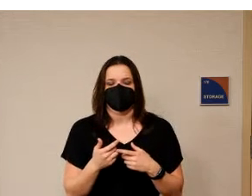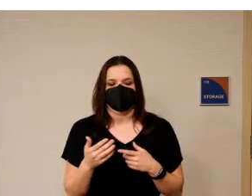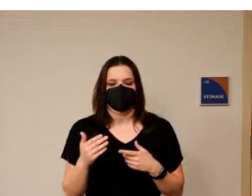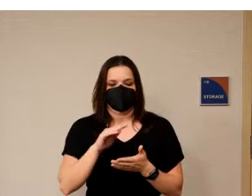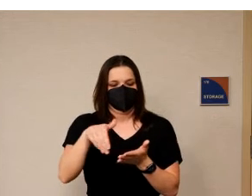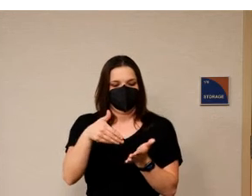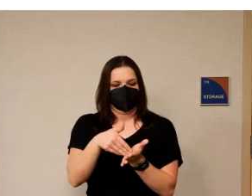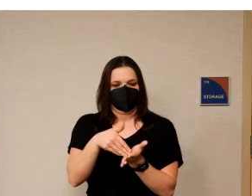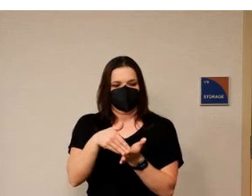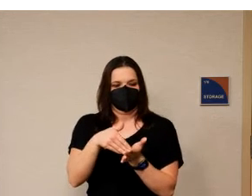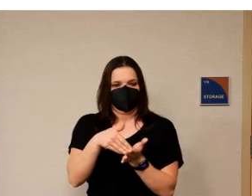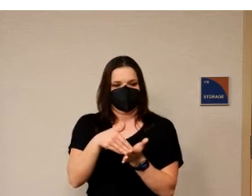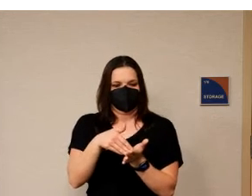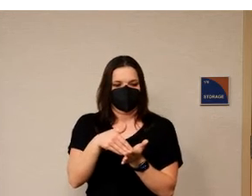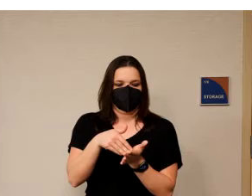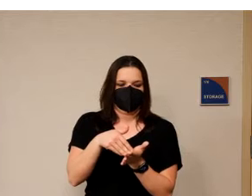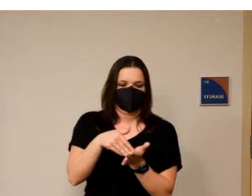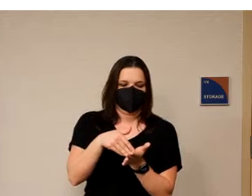the central